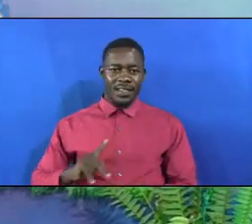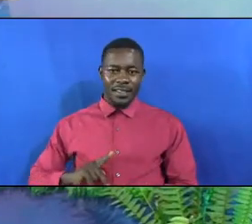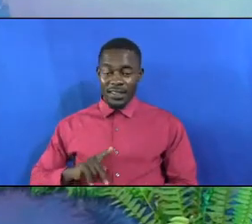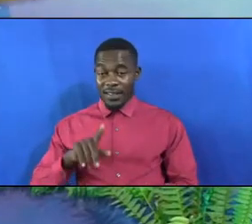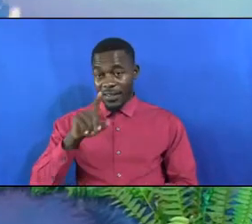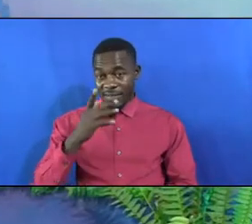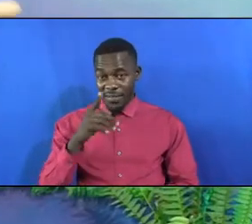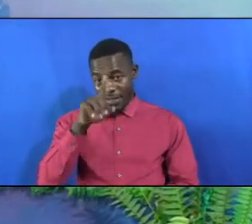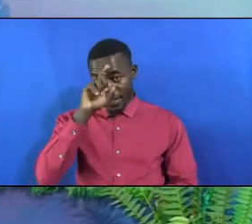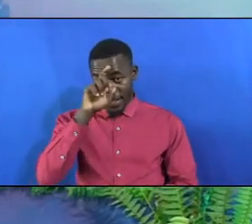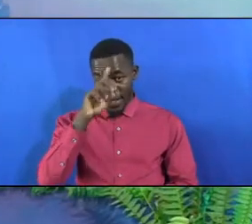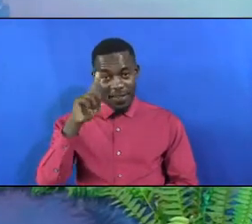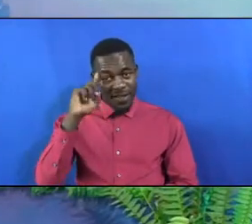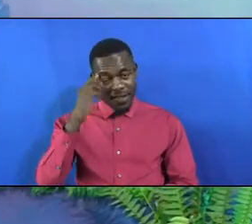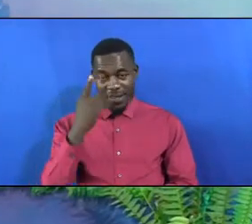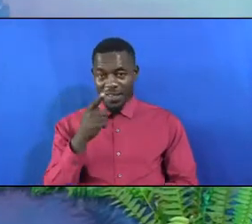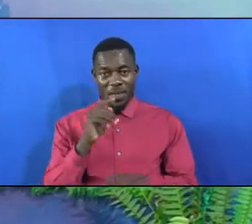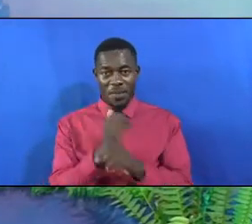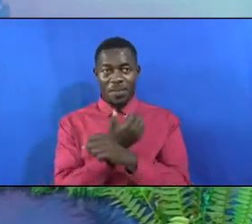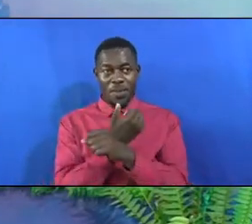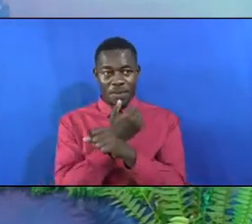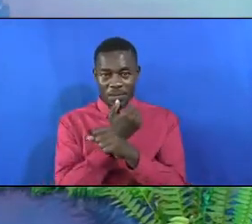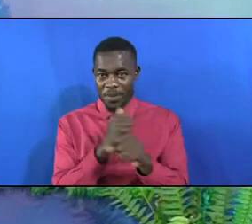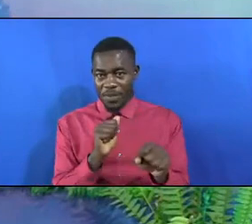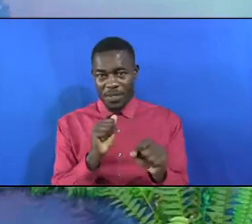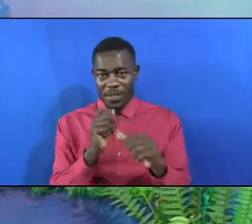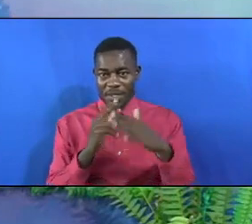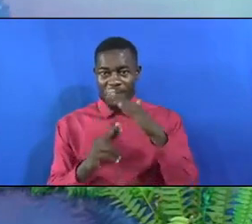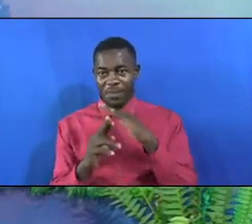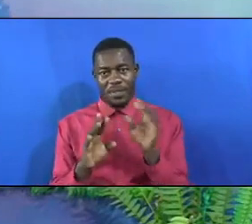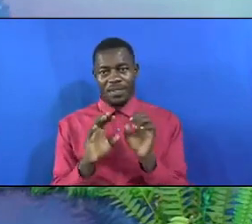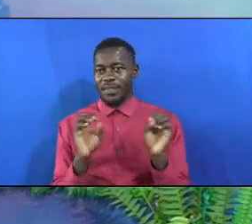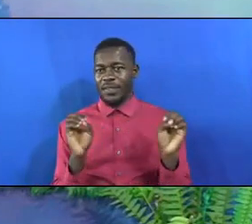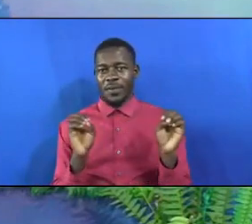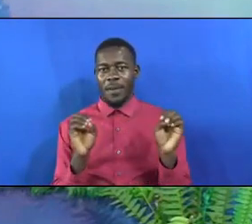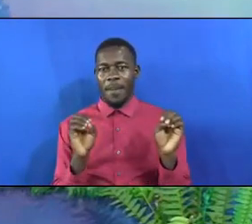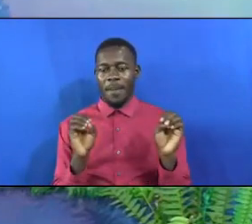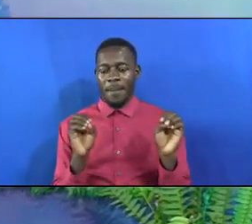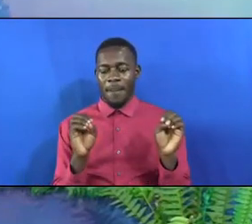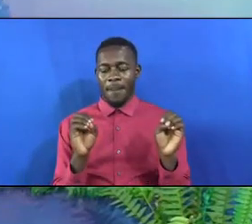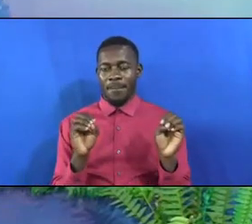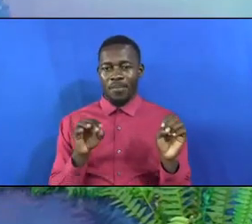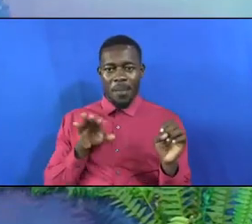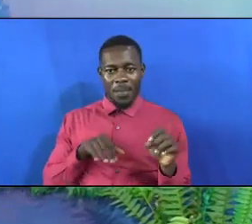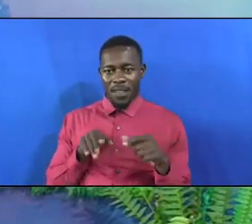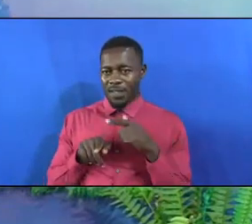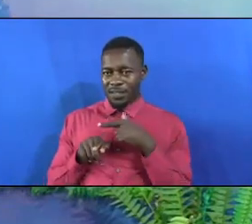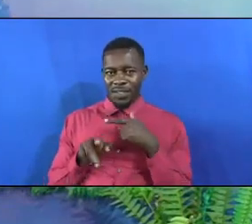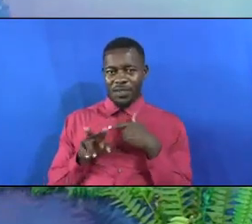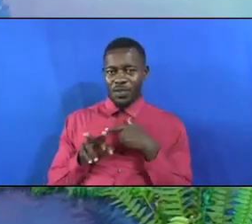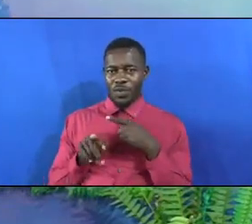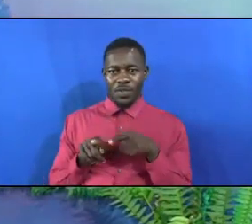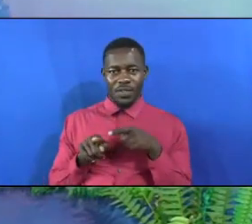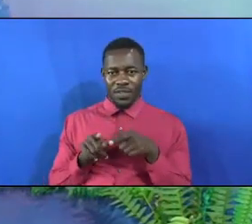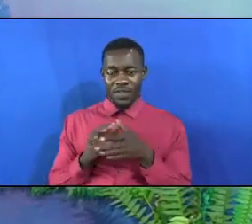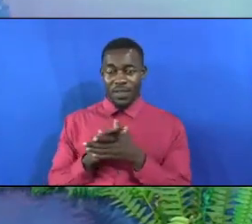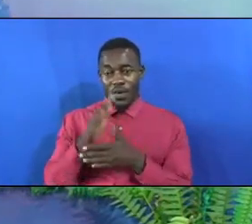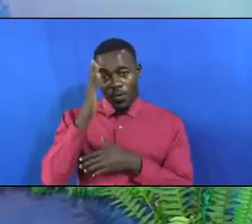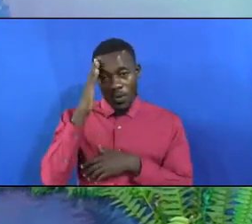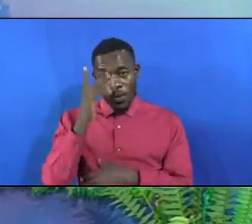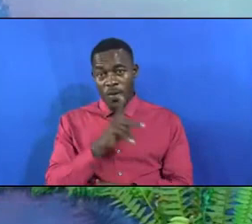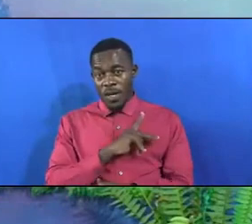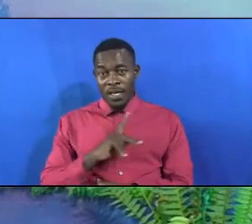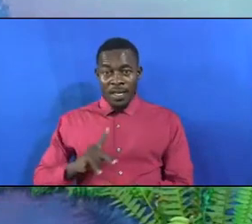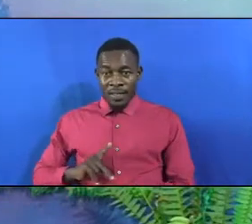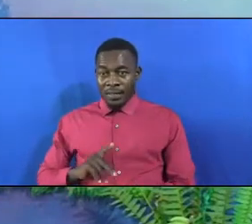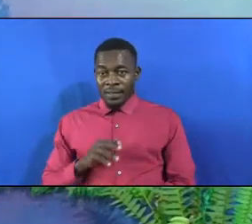him, can disobey his role. Because you know, a role of a pharaoh, Pharaoh was a god. He was a